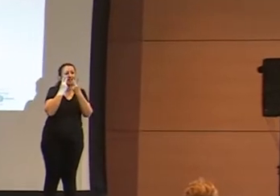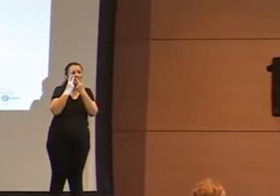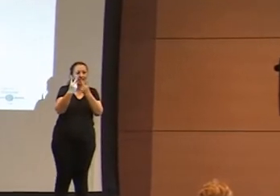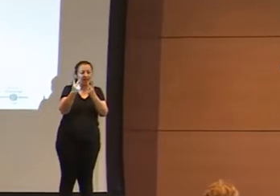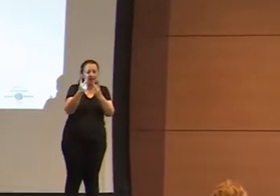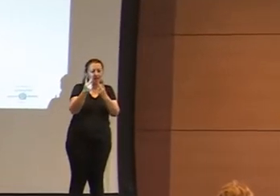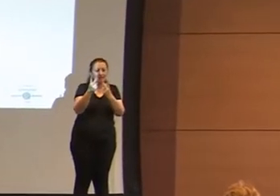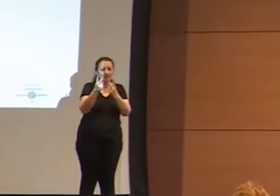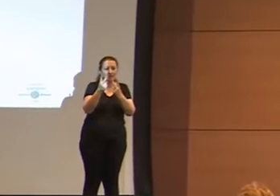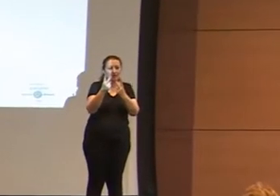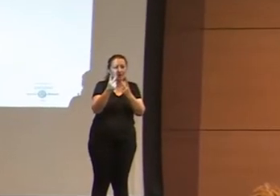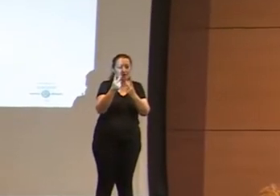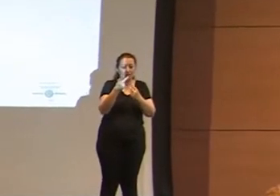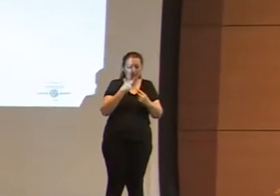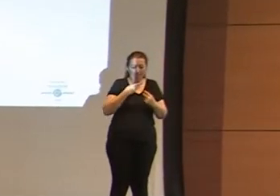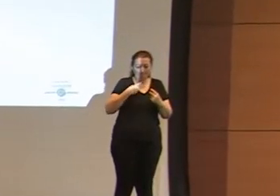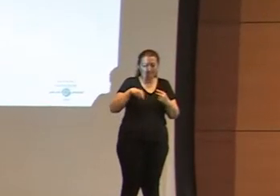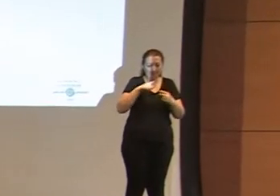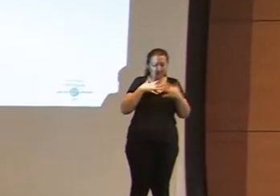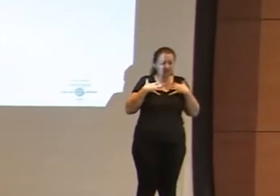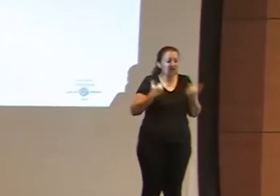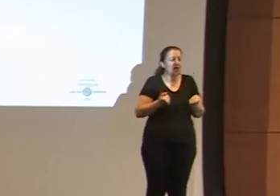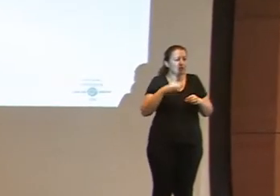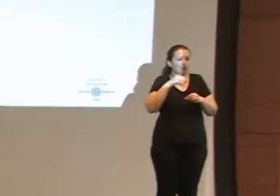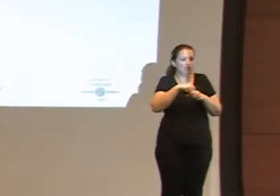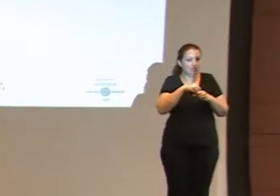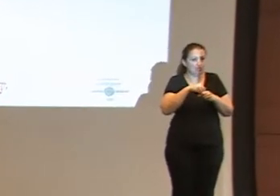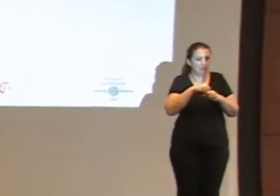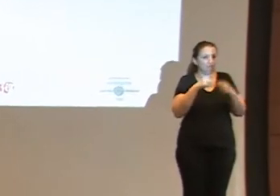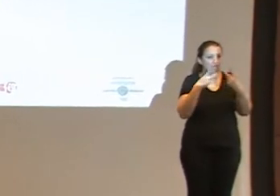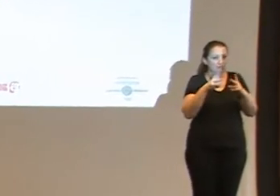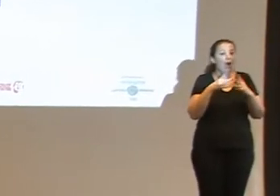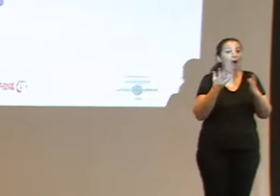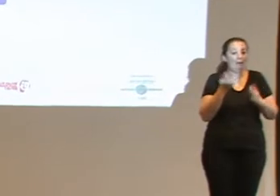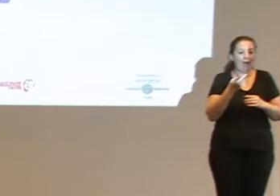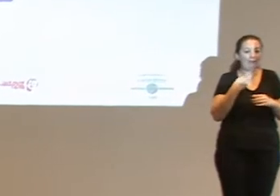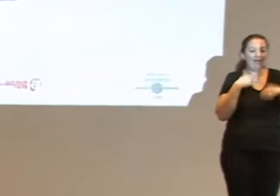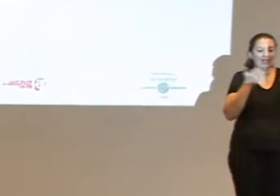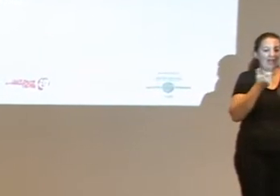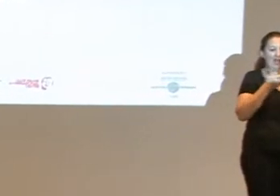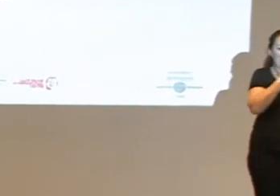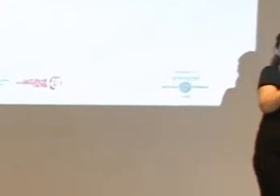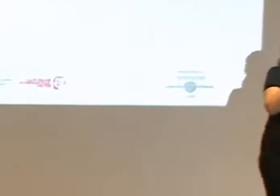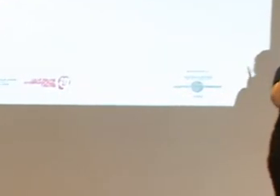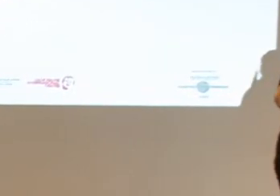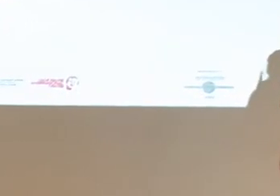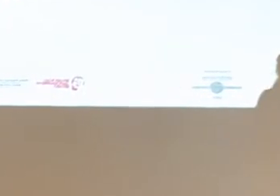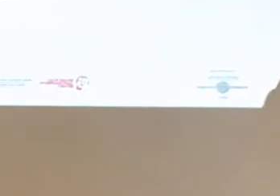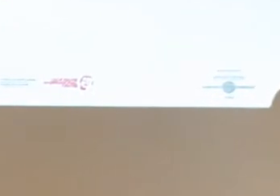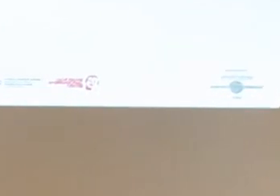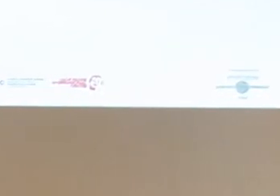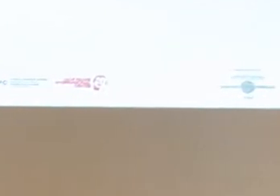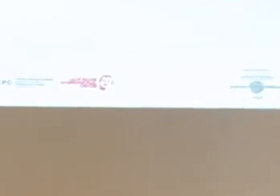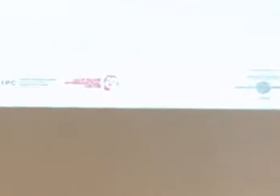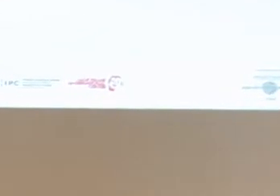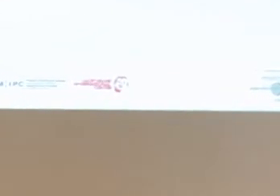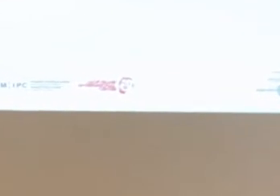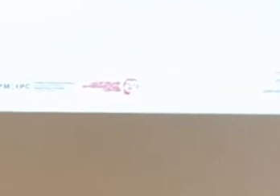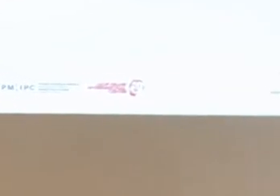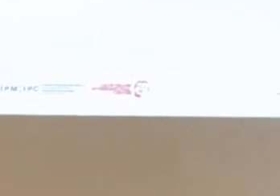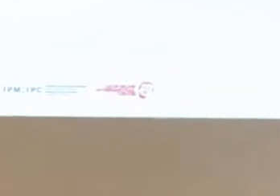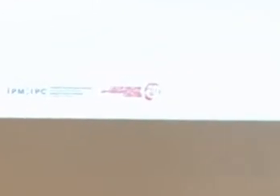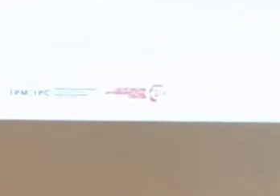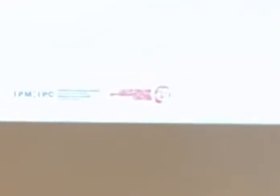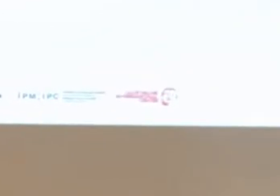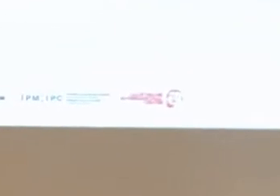these hescodes the um the tracking system that the turkish government used